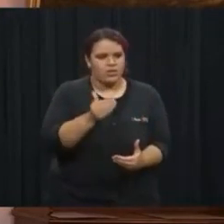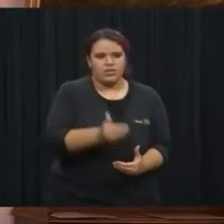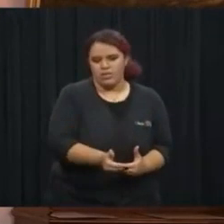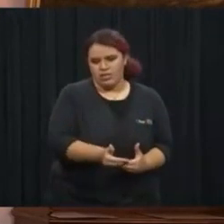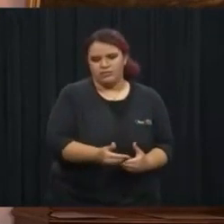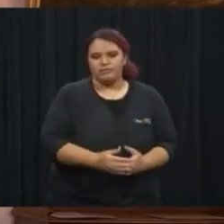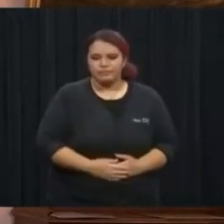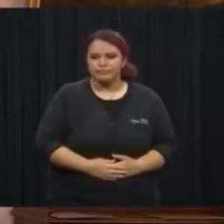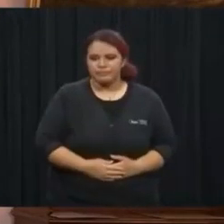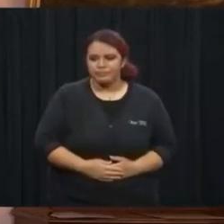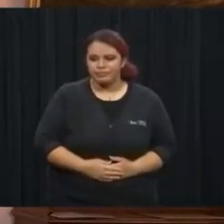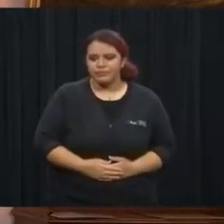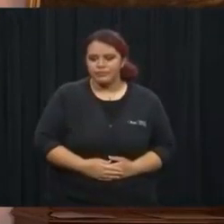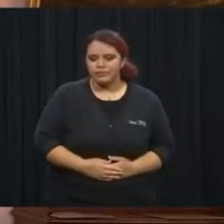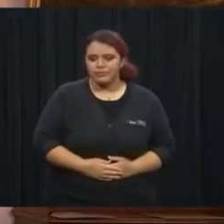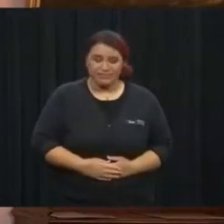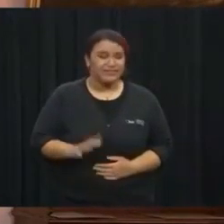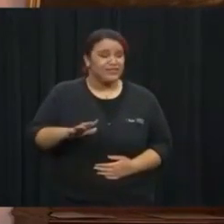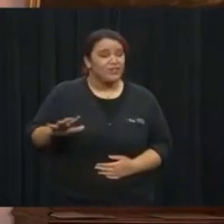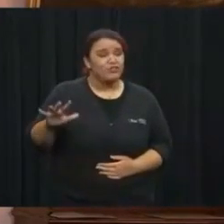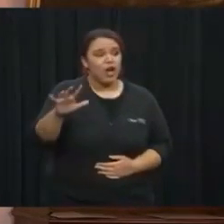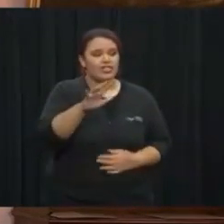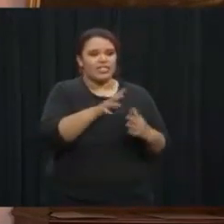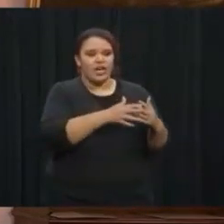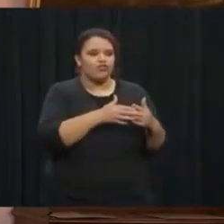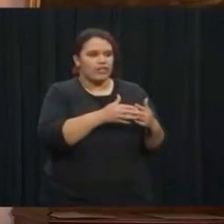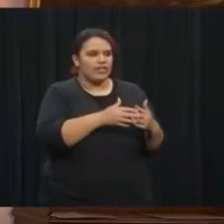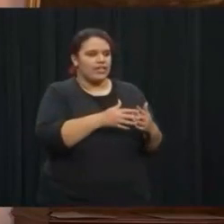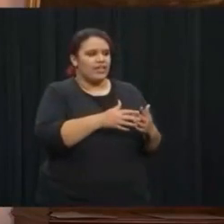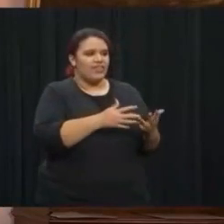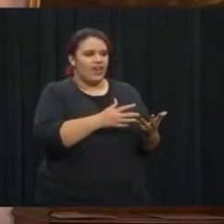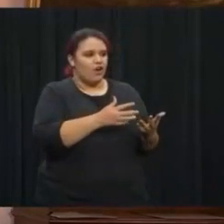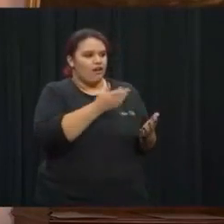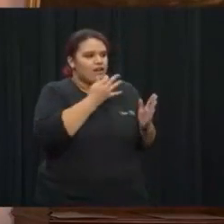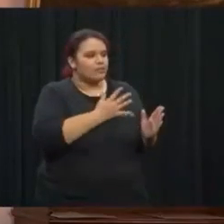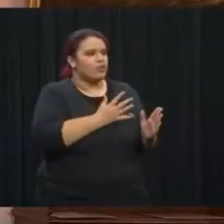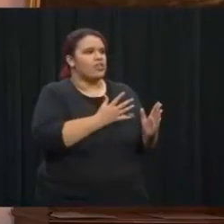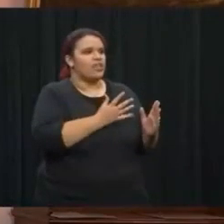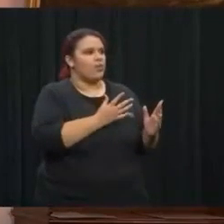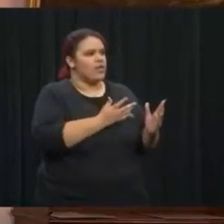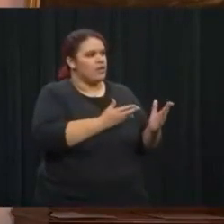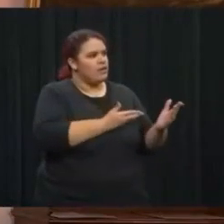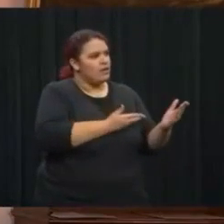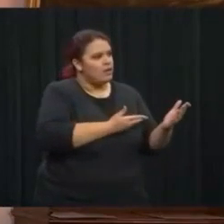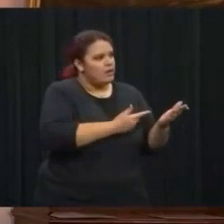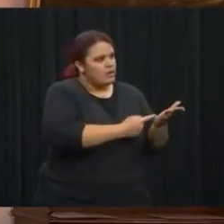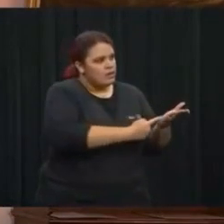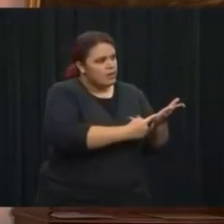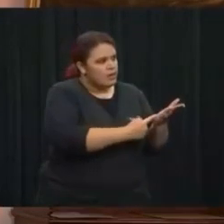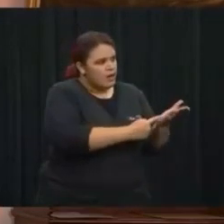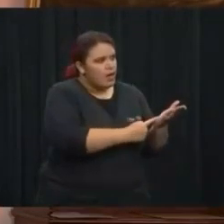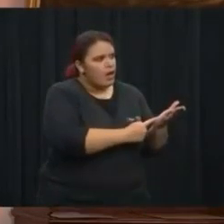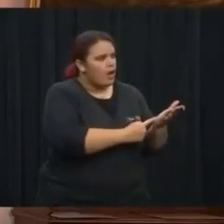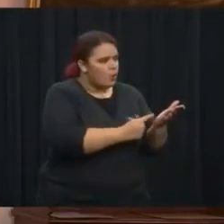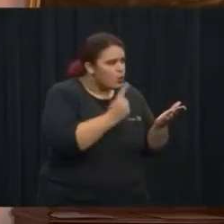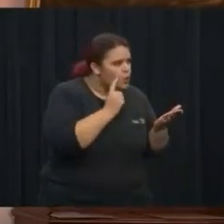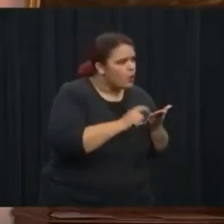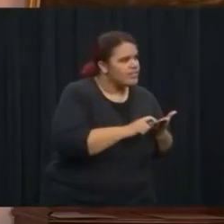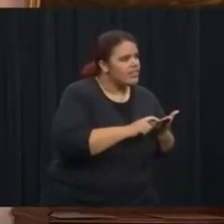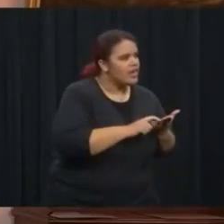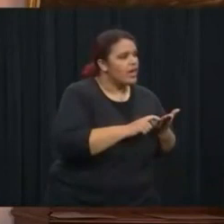when a given community surge will happen? And it's really, I can't accurately say that prediction, but what they're watching